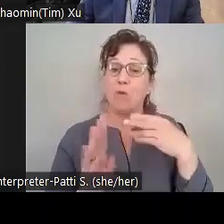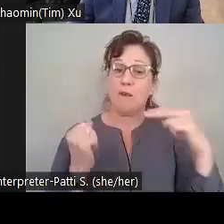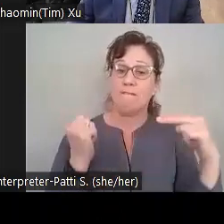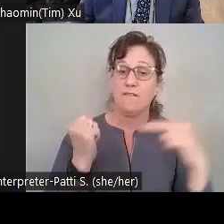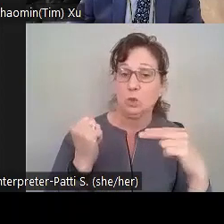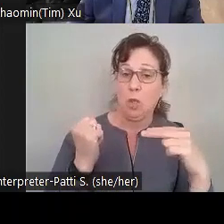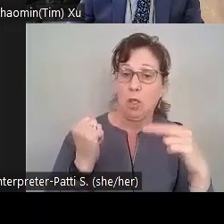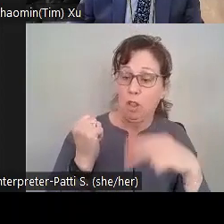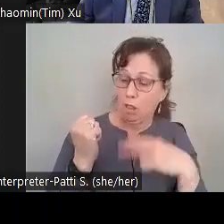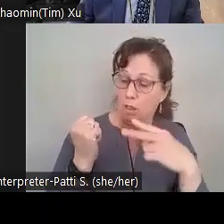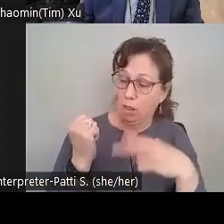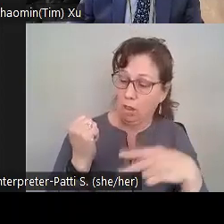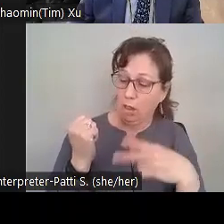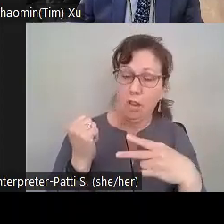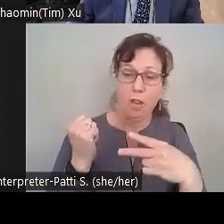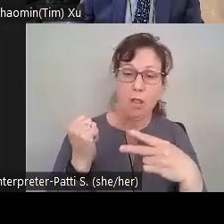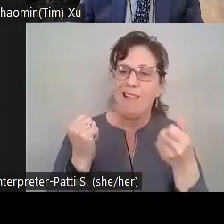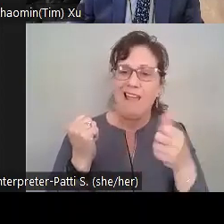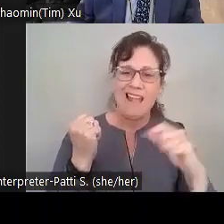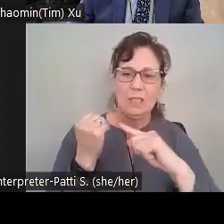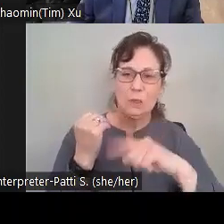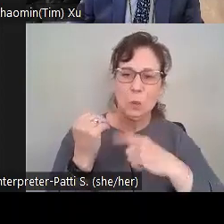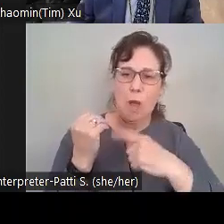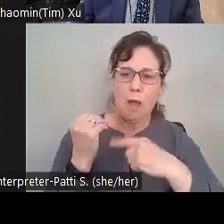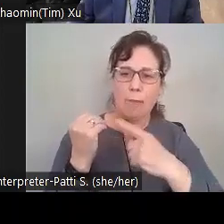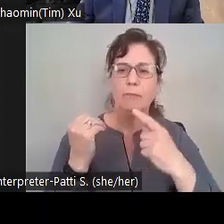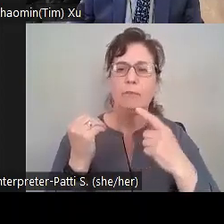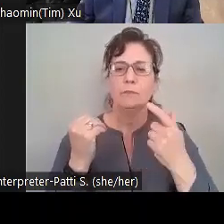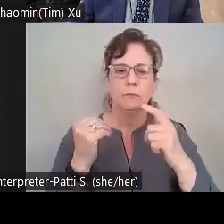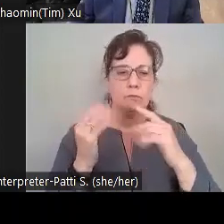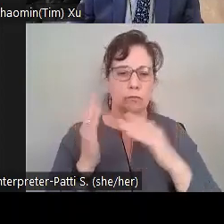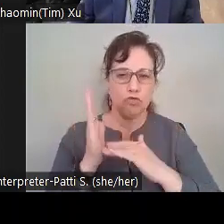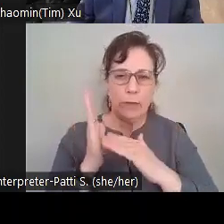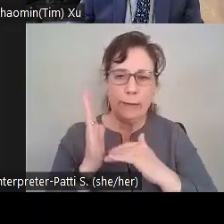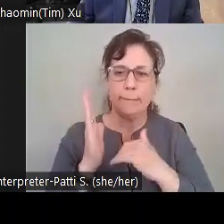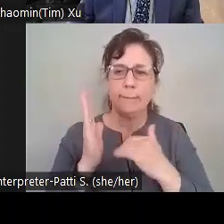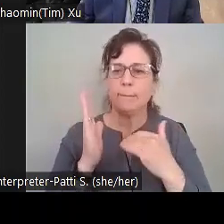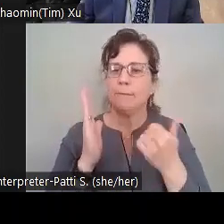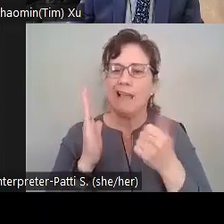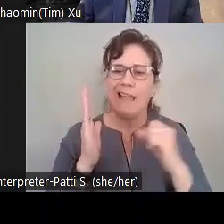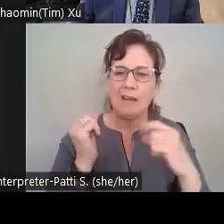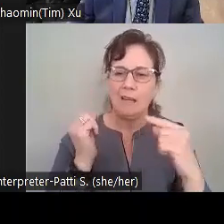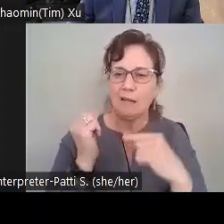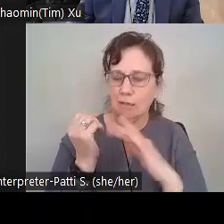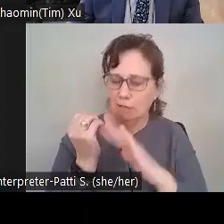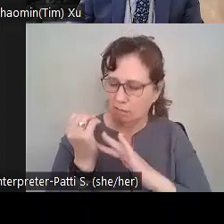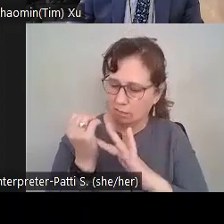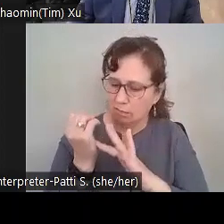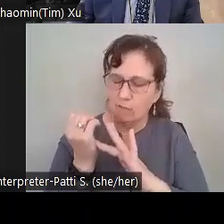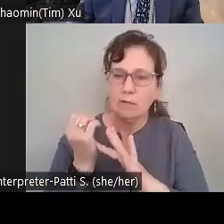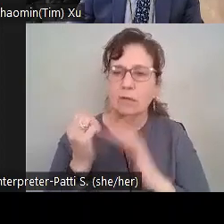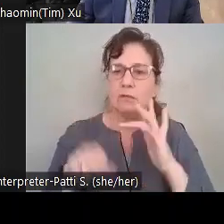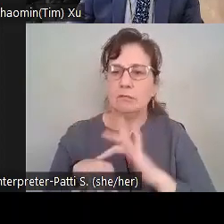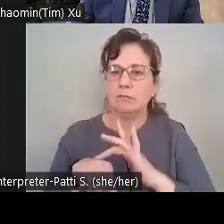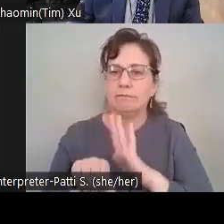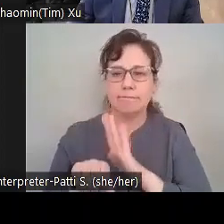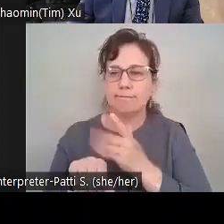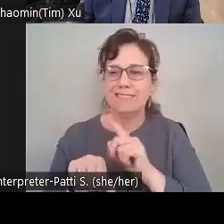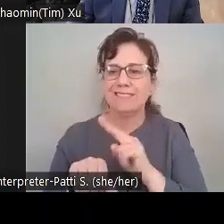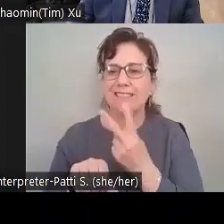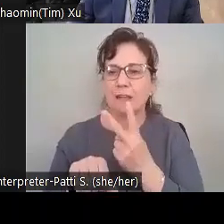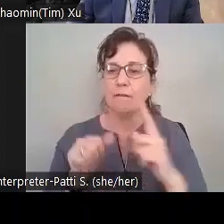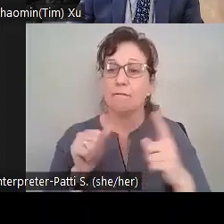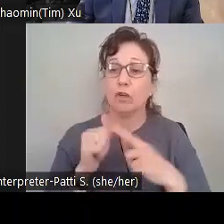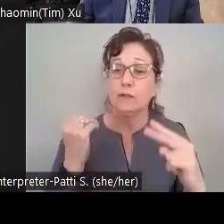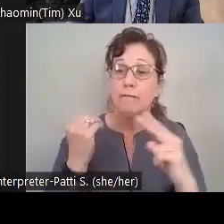exam, or really any swabs or lubrication or any creams that you may want to put on into the anal rectal region to maximize the yield